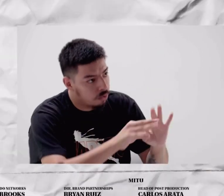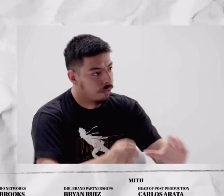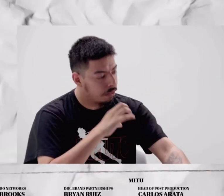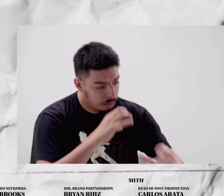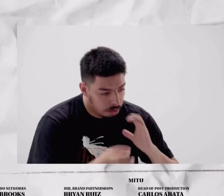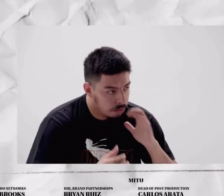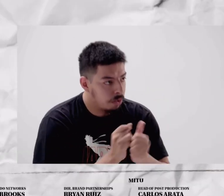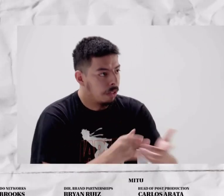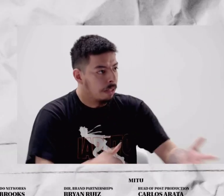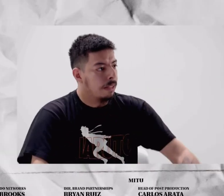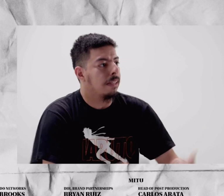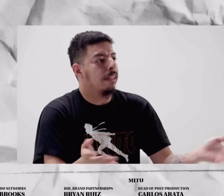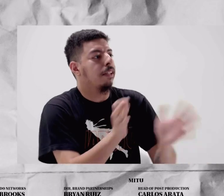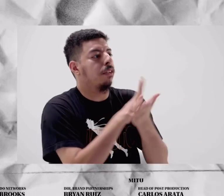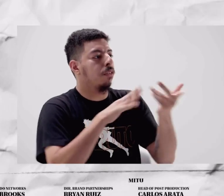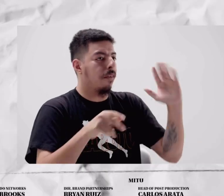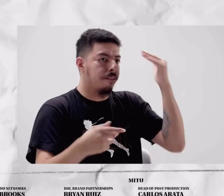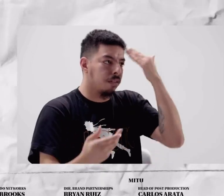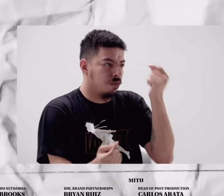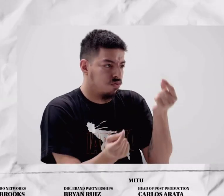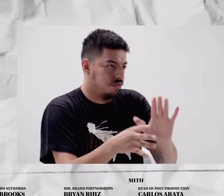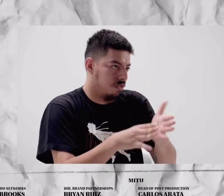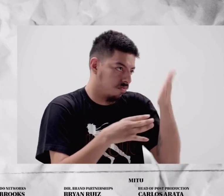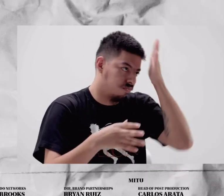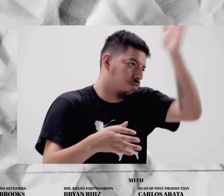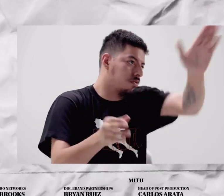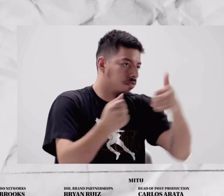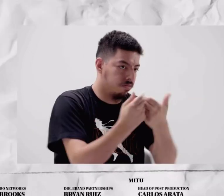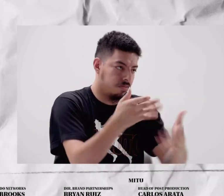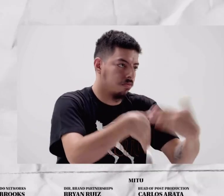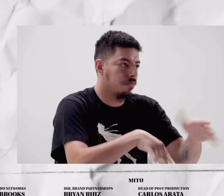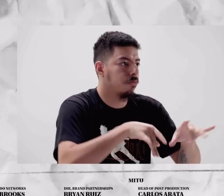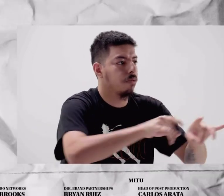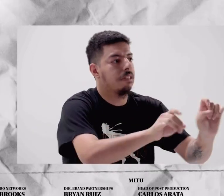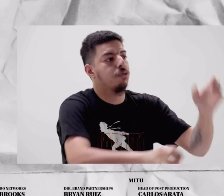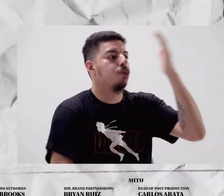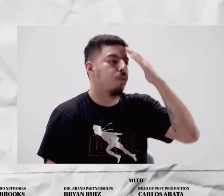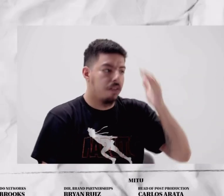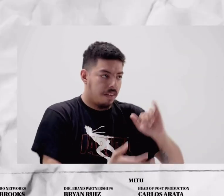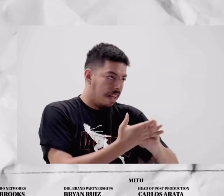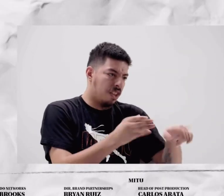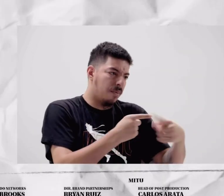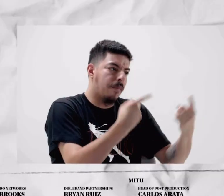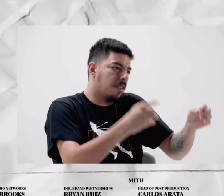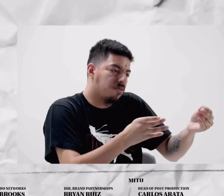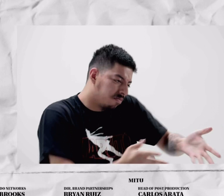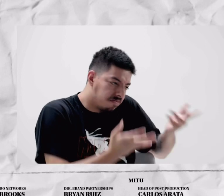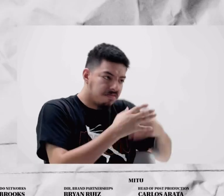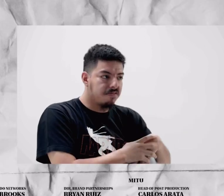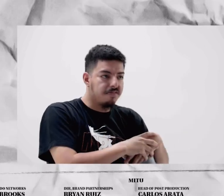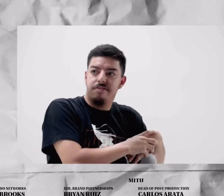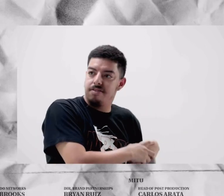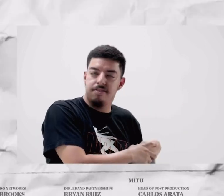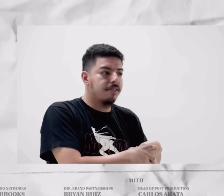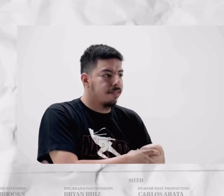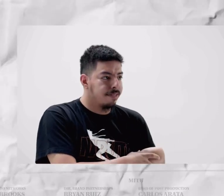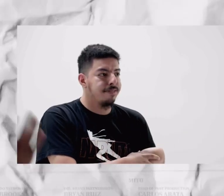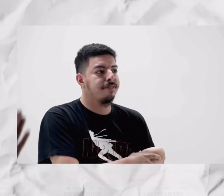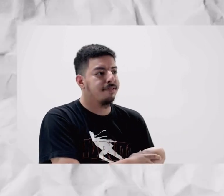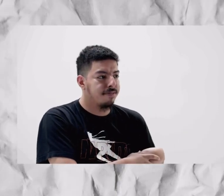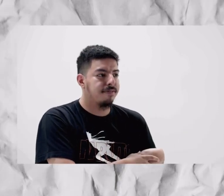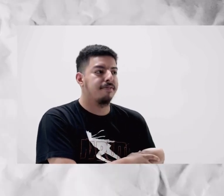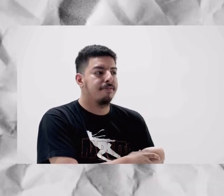of being shunned or, you know, being ignored or being told like, ah, later, later, like actually sit down and have communication instead of